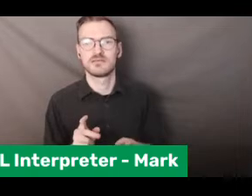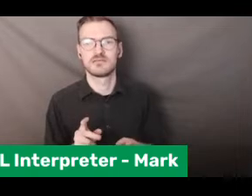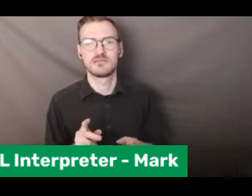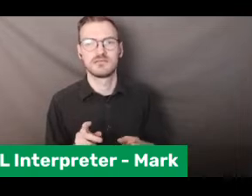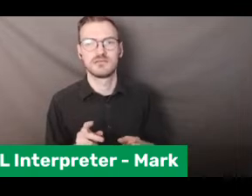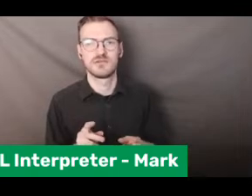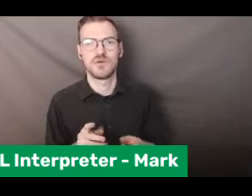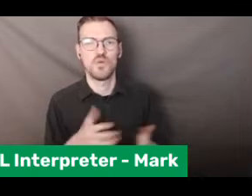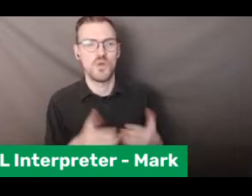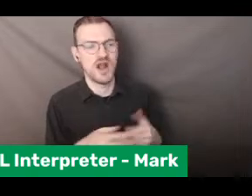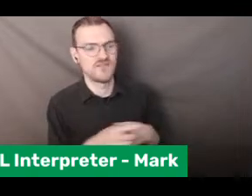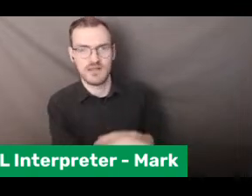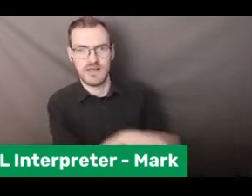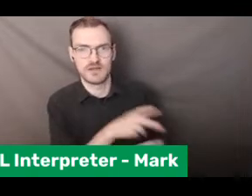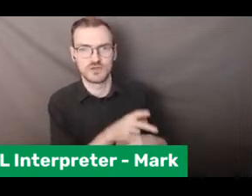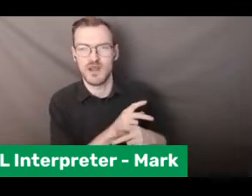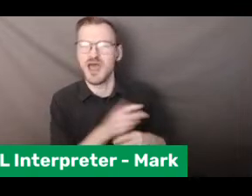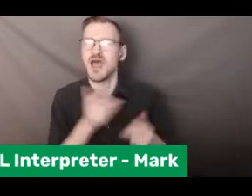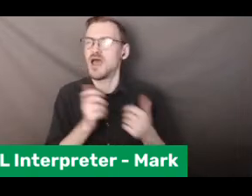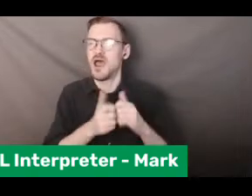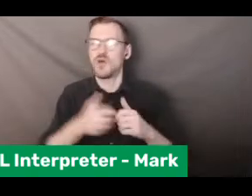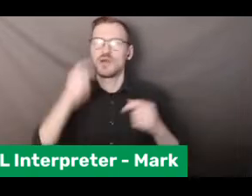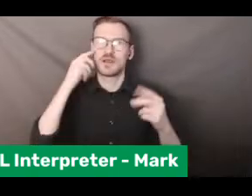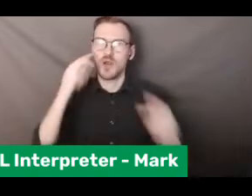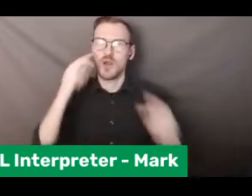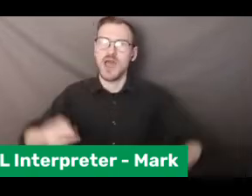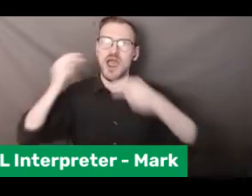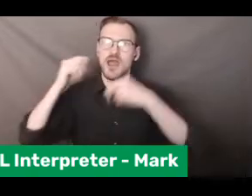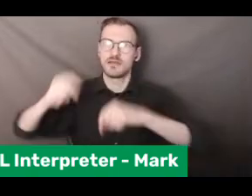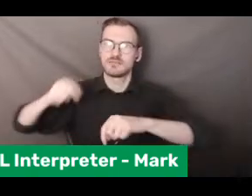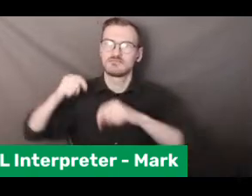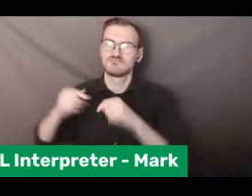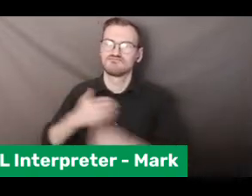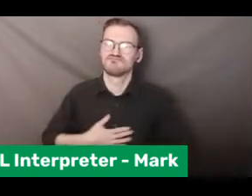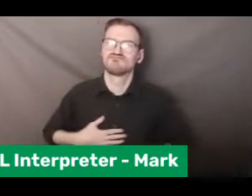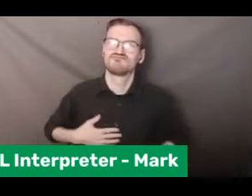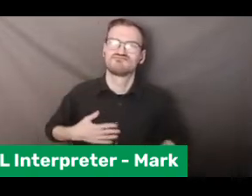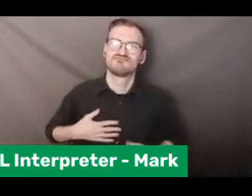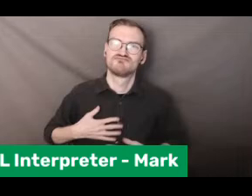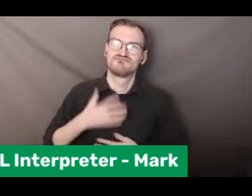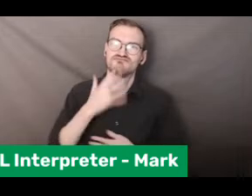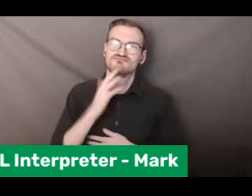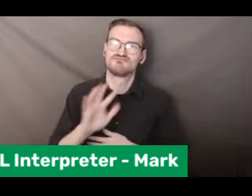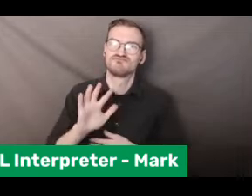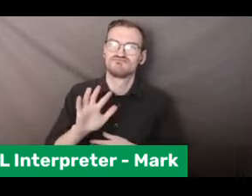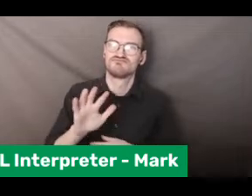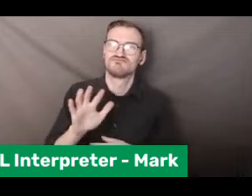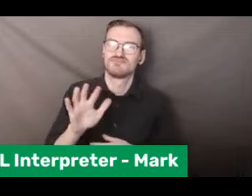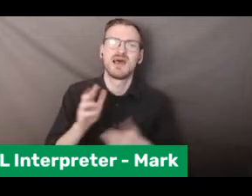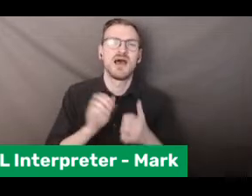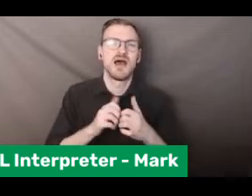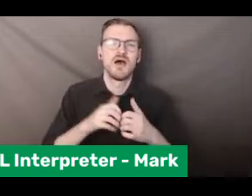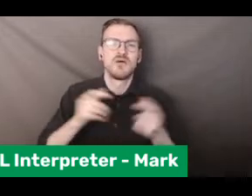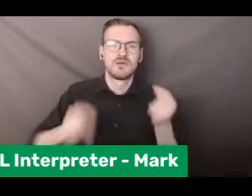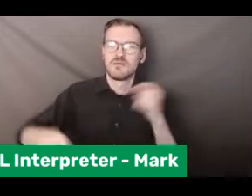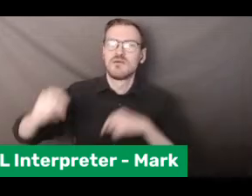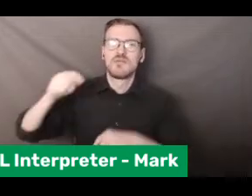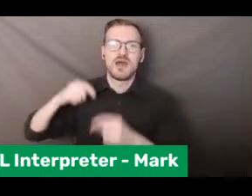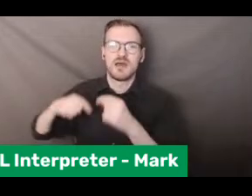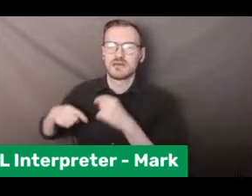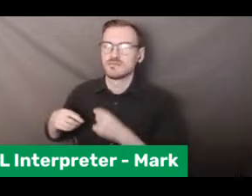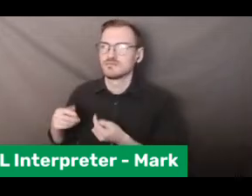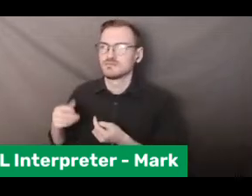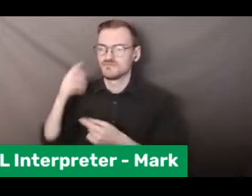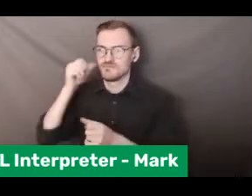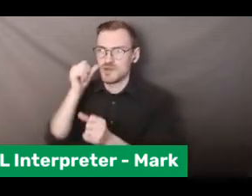How do we go back to the moments we had maybe in childhood that helped us to heal, helped us to be